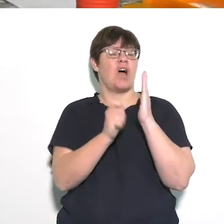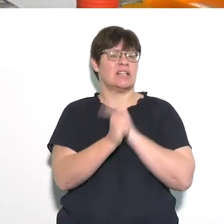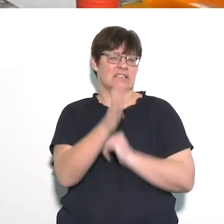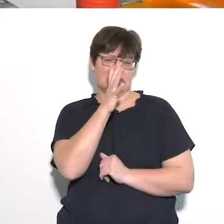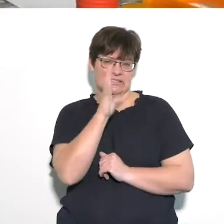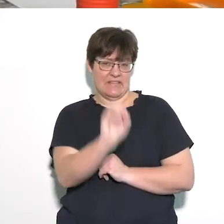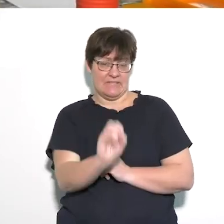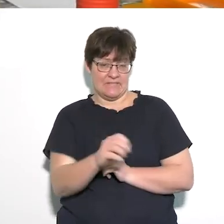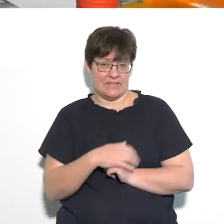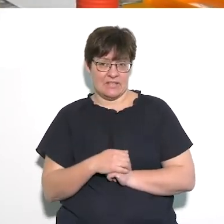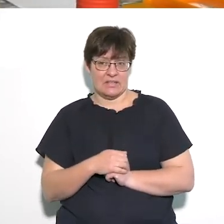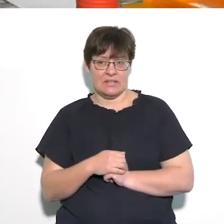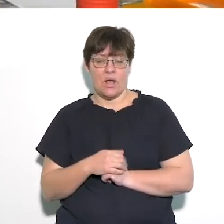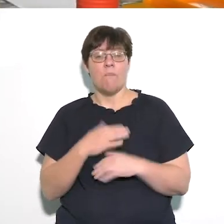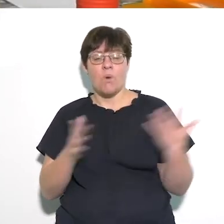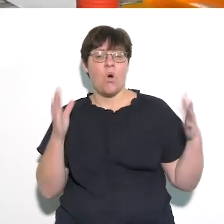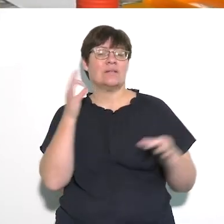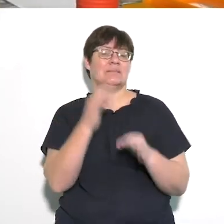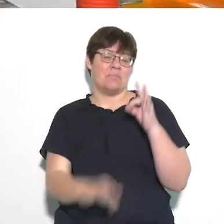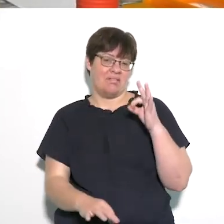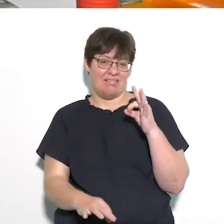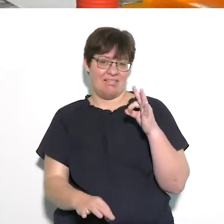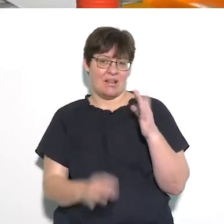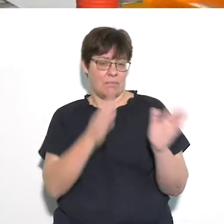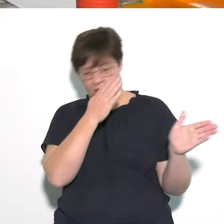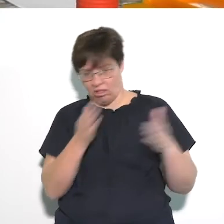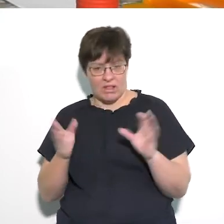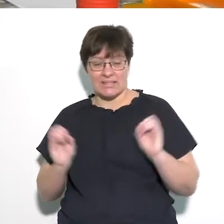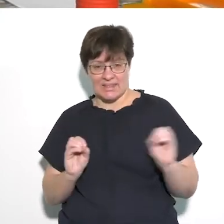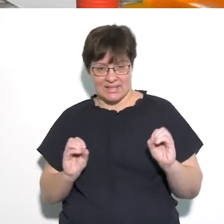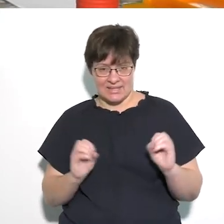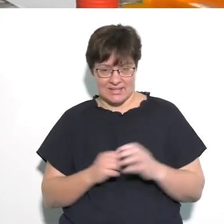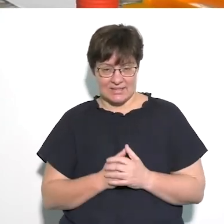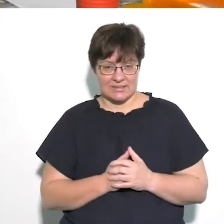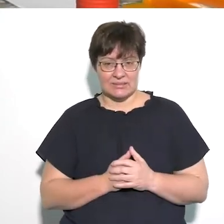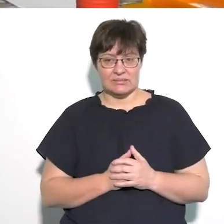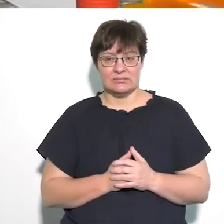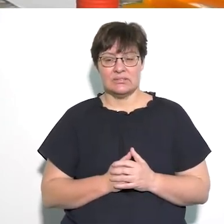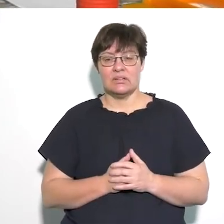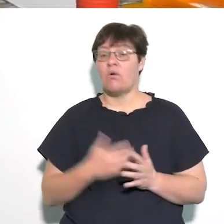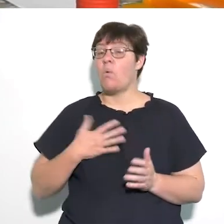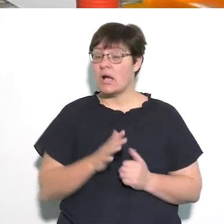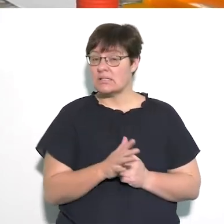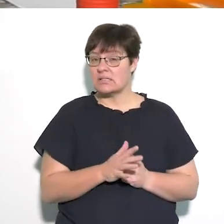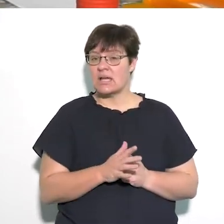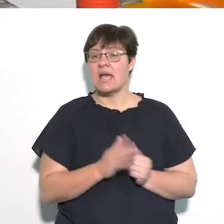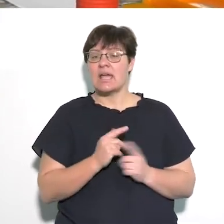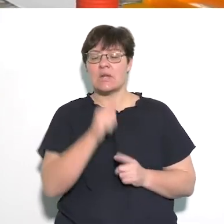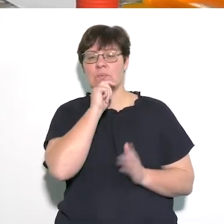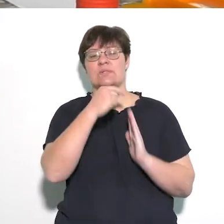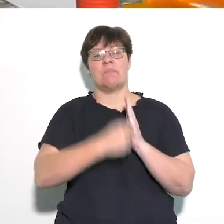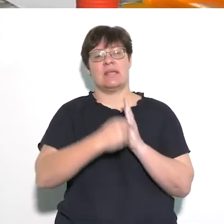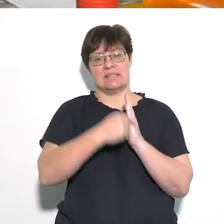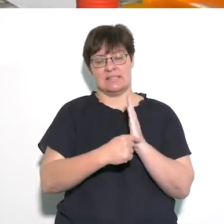writing, it just becomes simpler and less distracting to the main picture. If you want, you can also use a